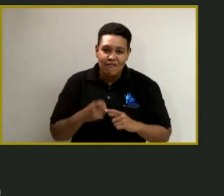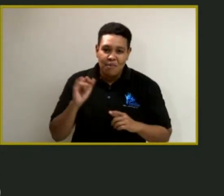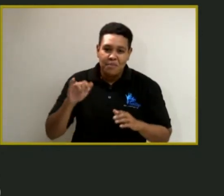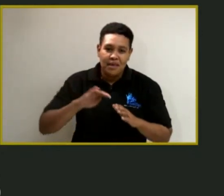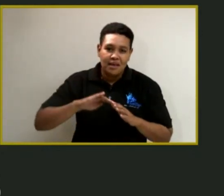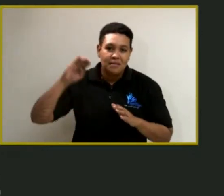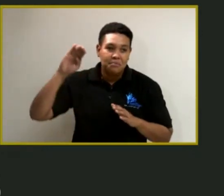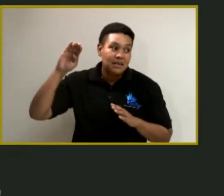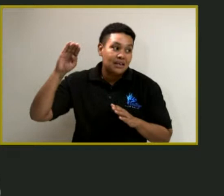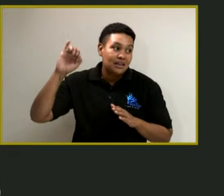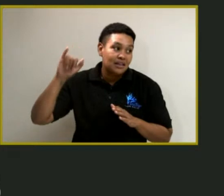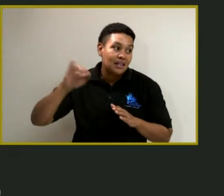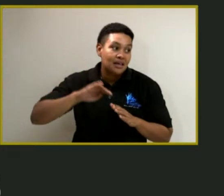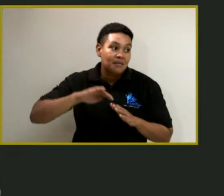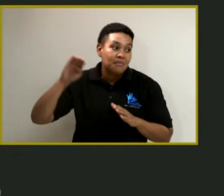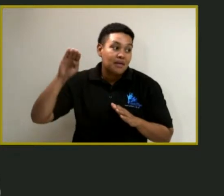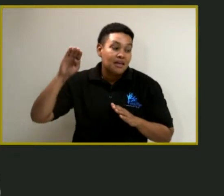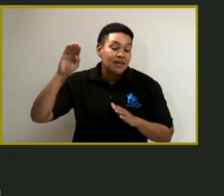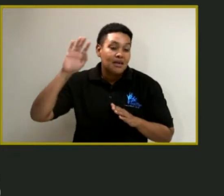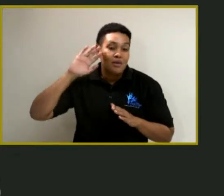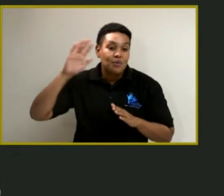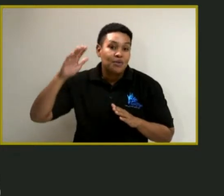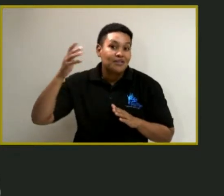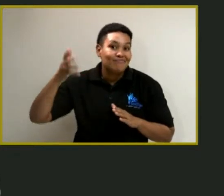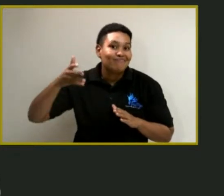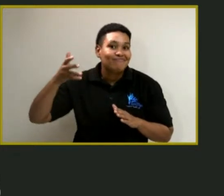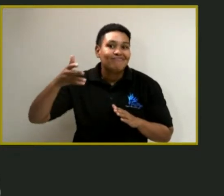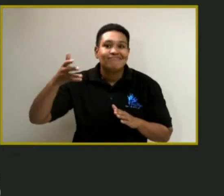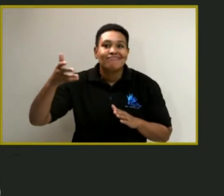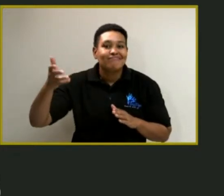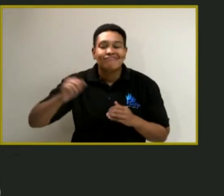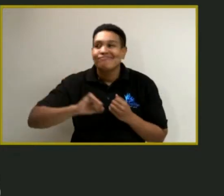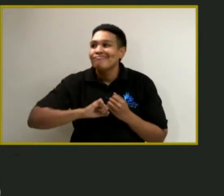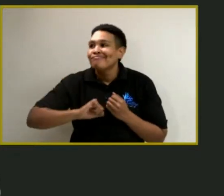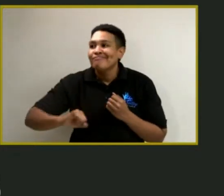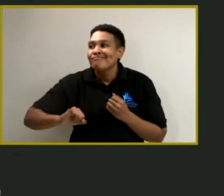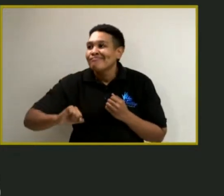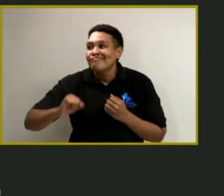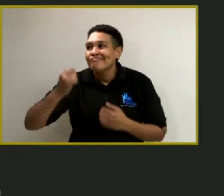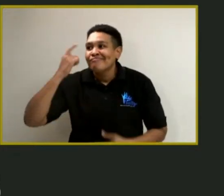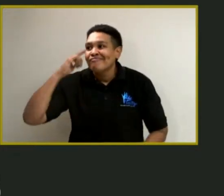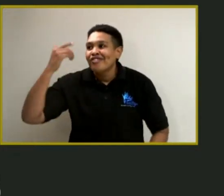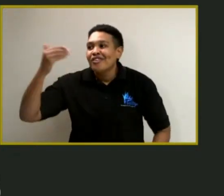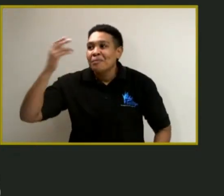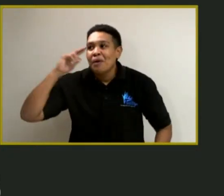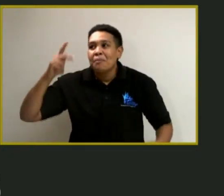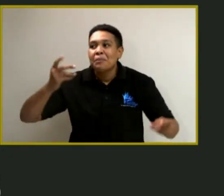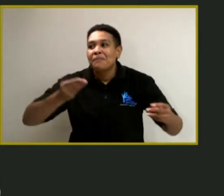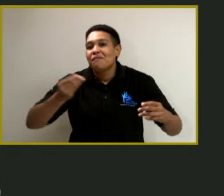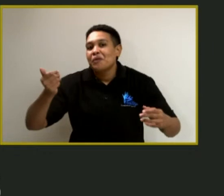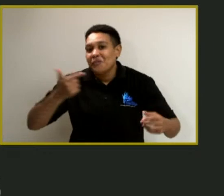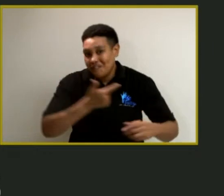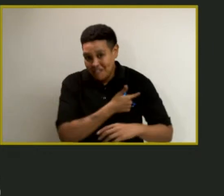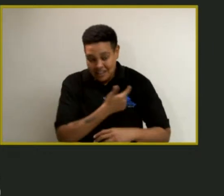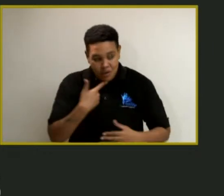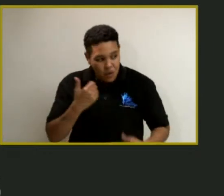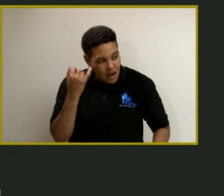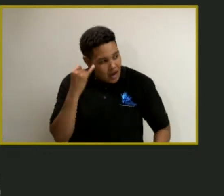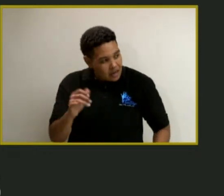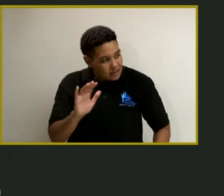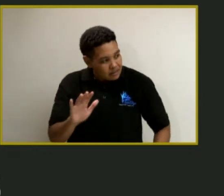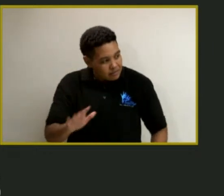it likely to sort of drag on longer because of that? I just wanted to get an idea of the